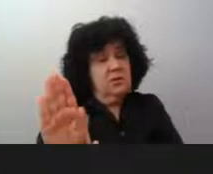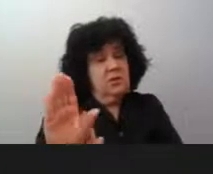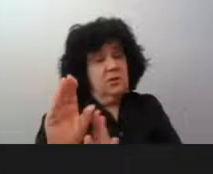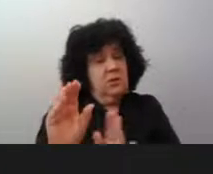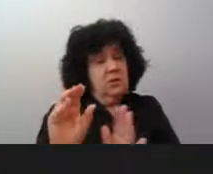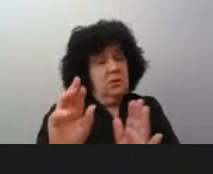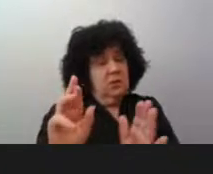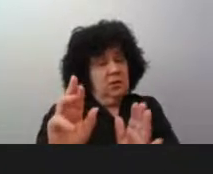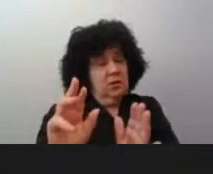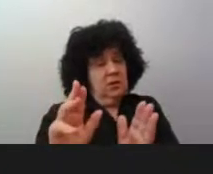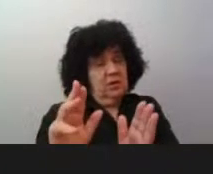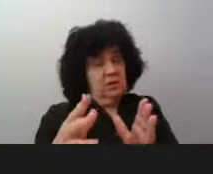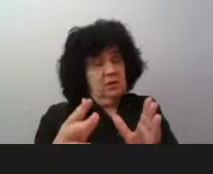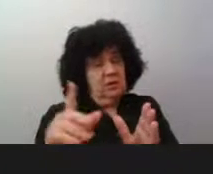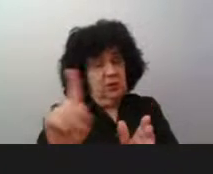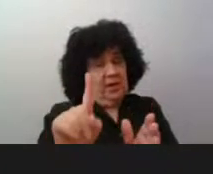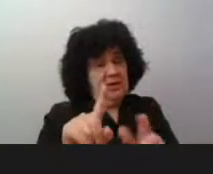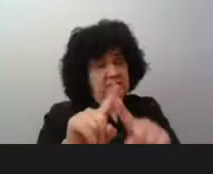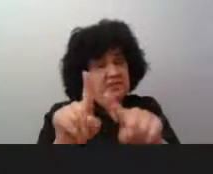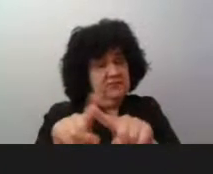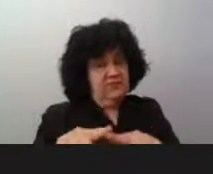of products and services?